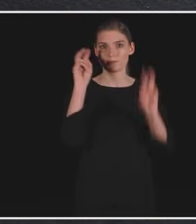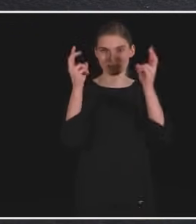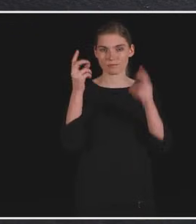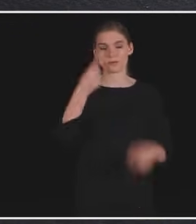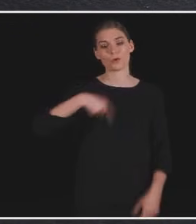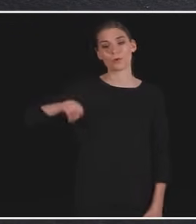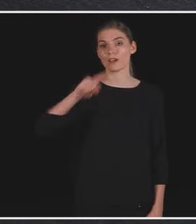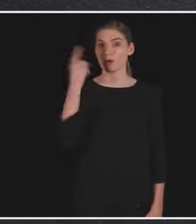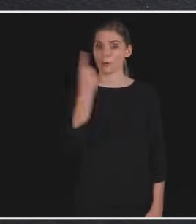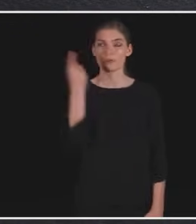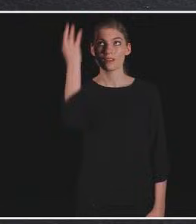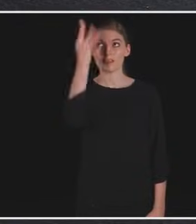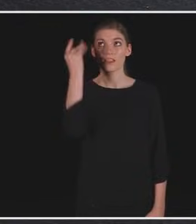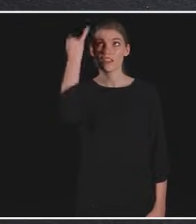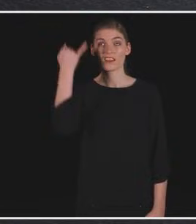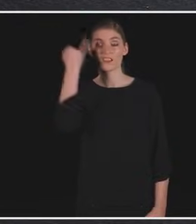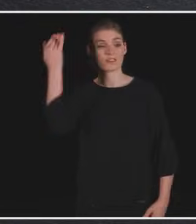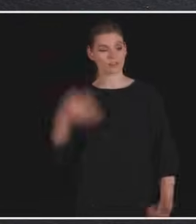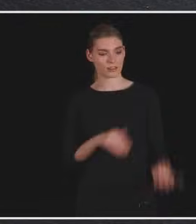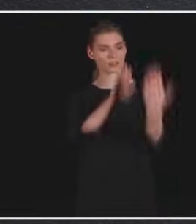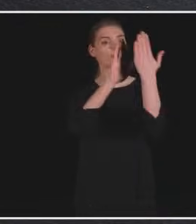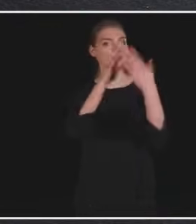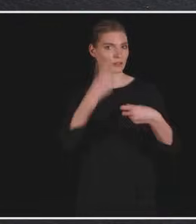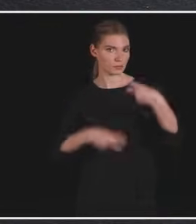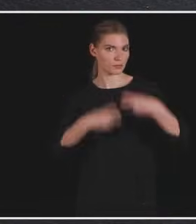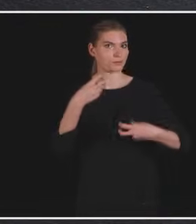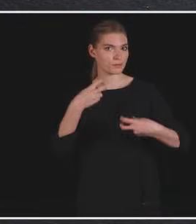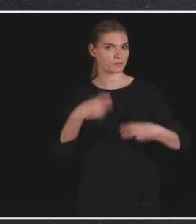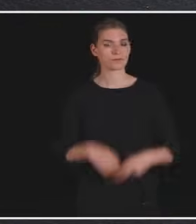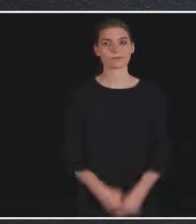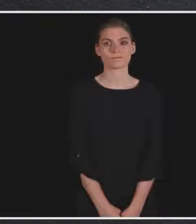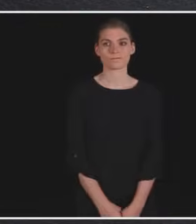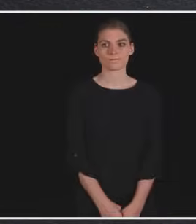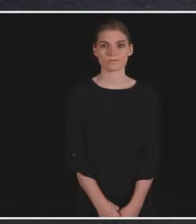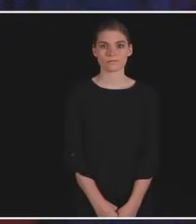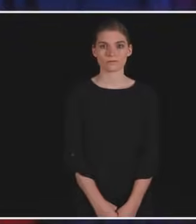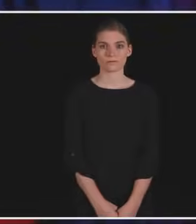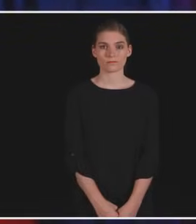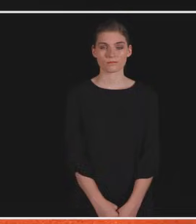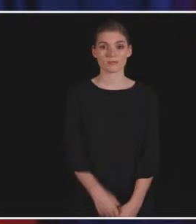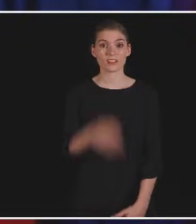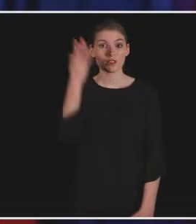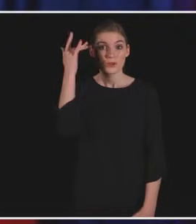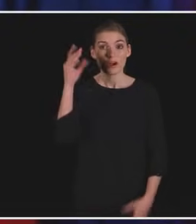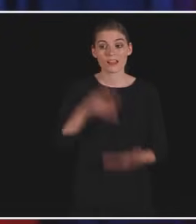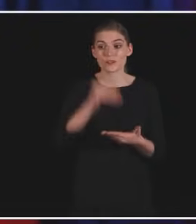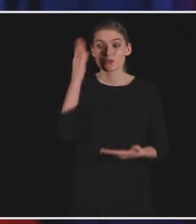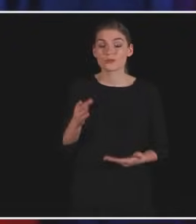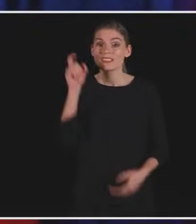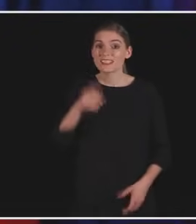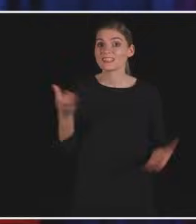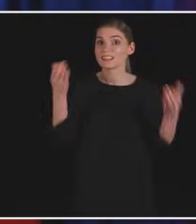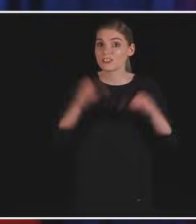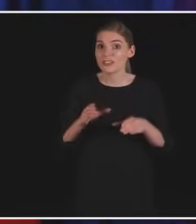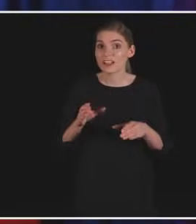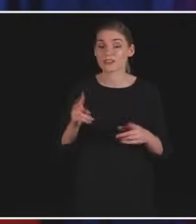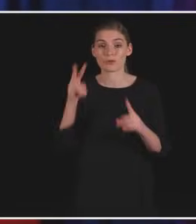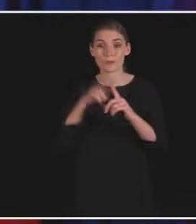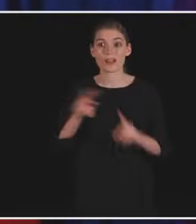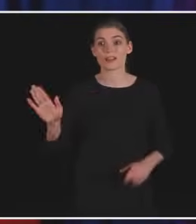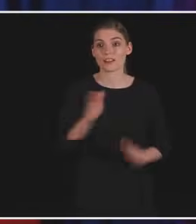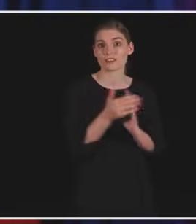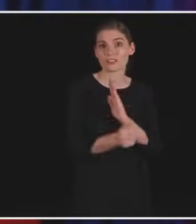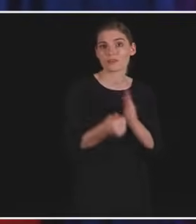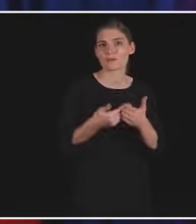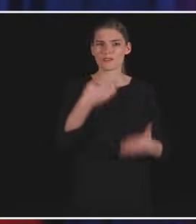stated, "We only think when confronted with a problem." That's why students need to be given the chance to apply